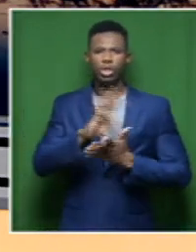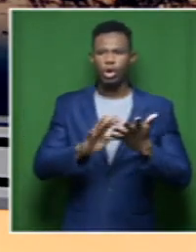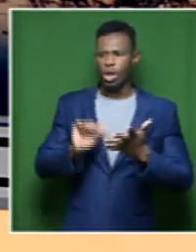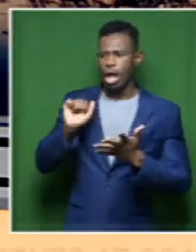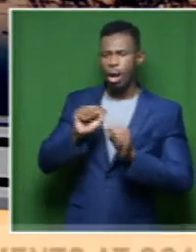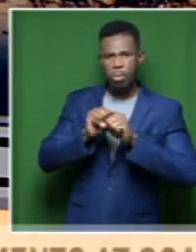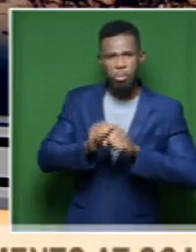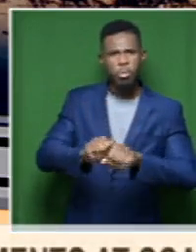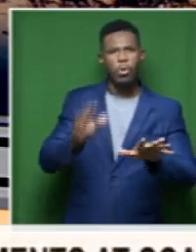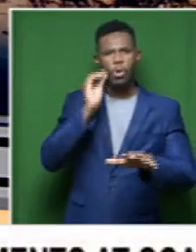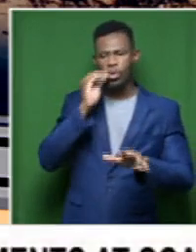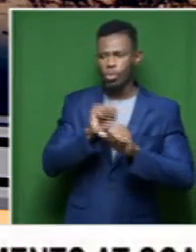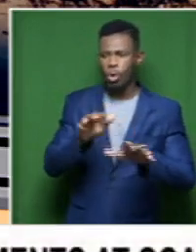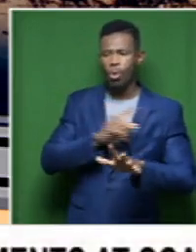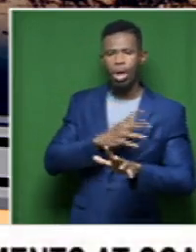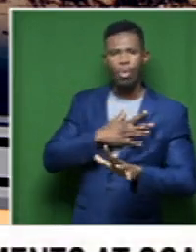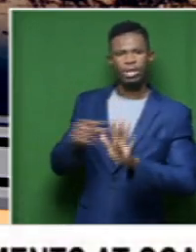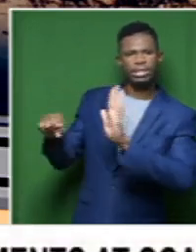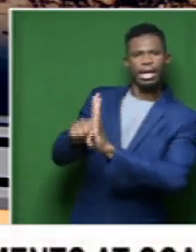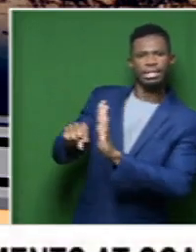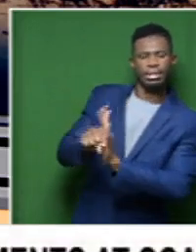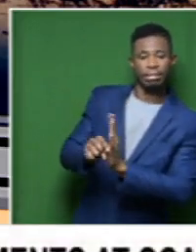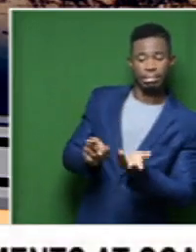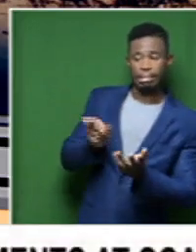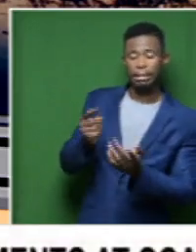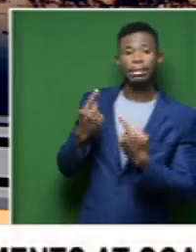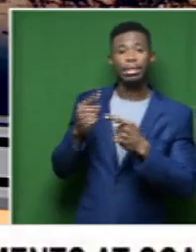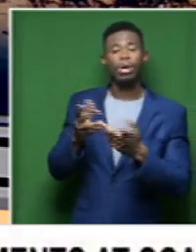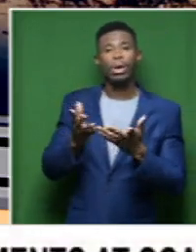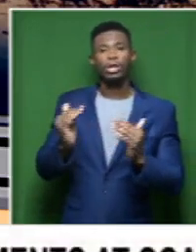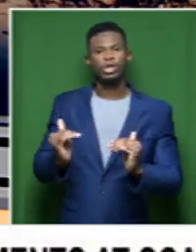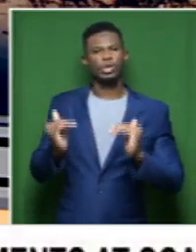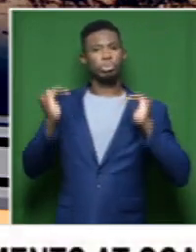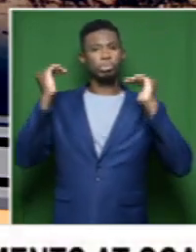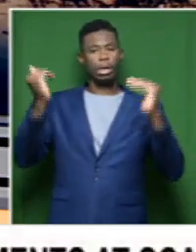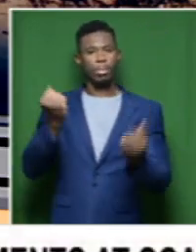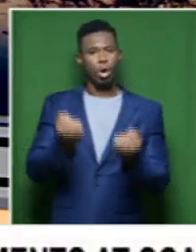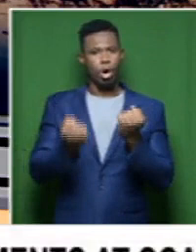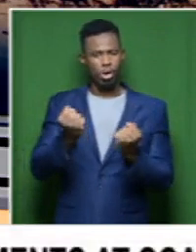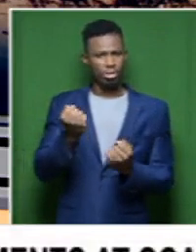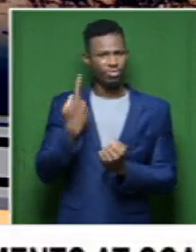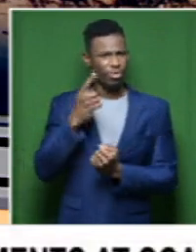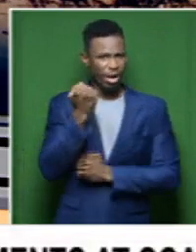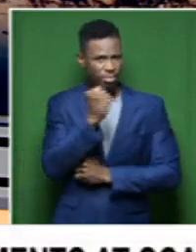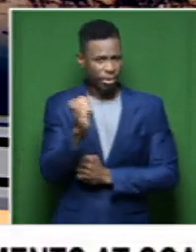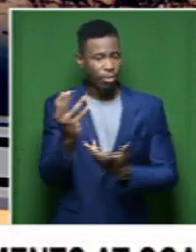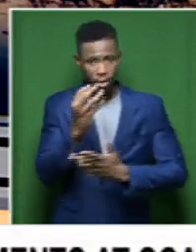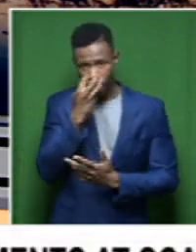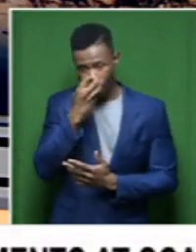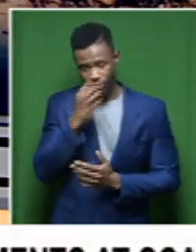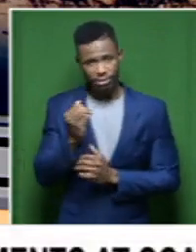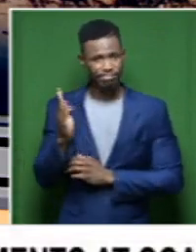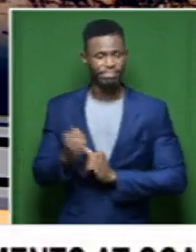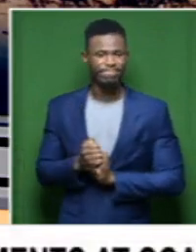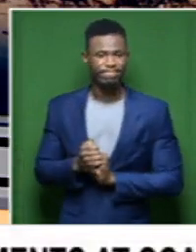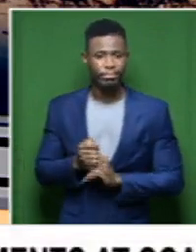This is contained in papers before the Supreme Court of Appeal in Bloemfontein. Now, Zuma and the Correctional Services Department are